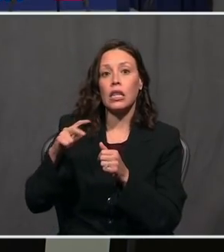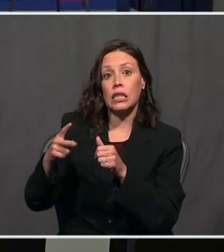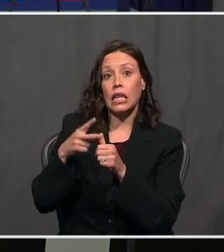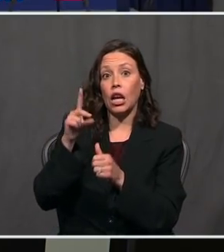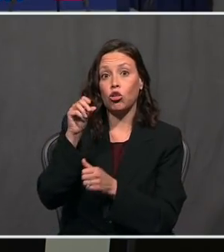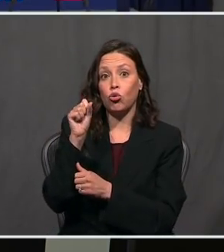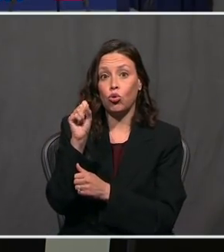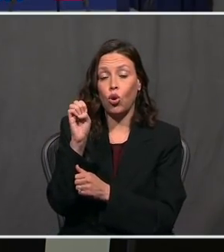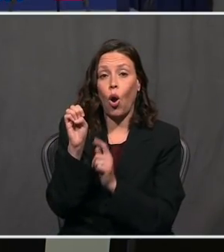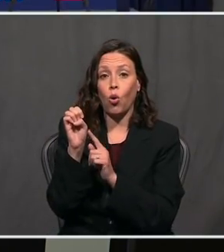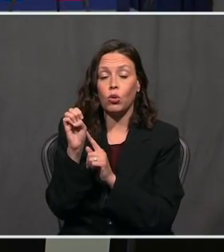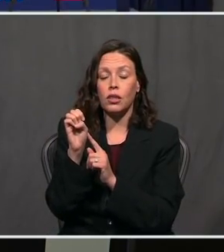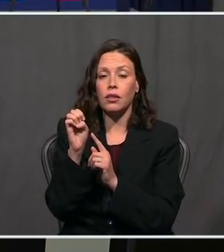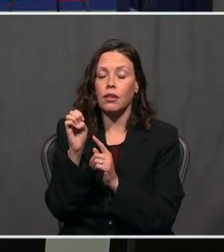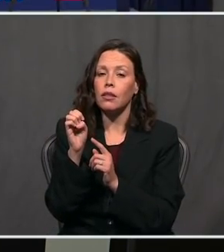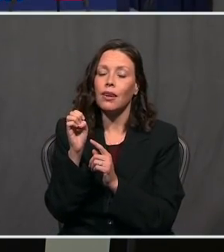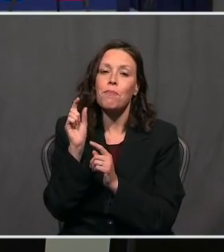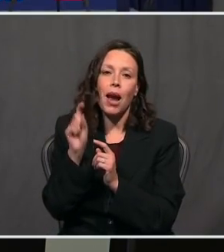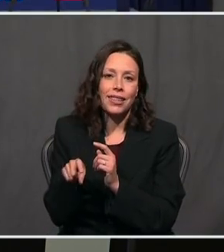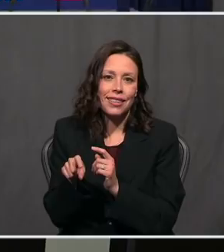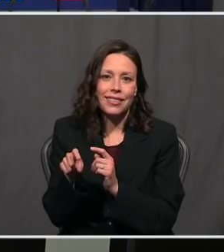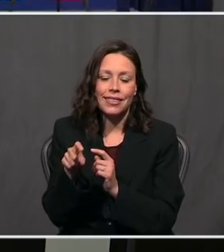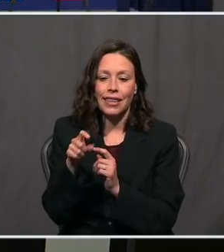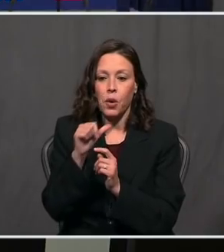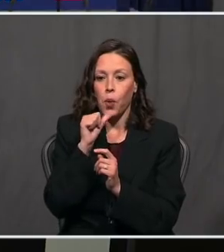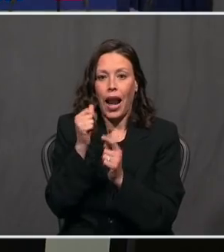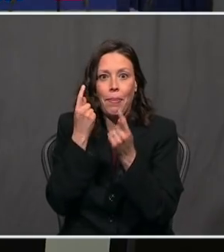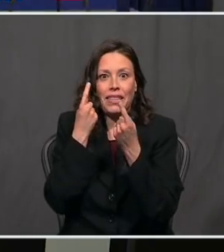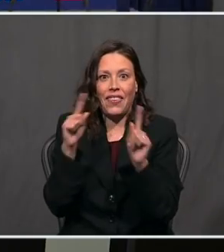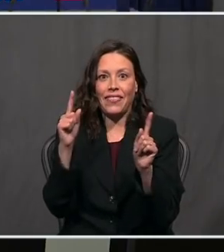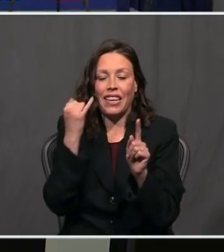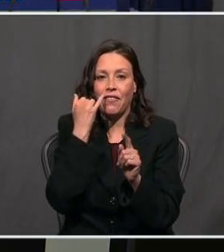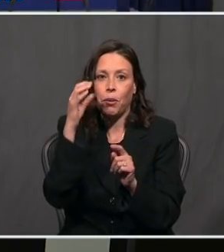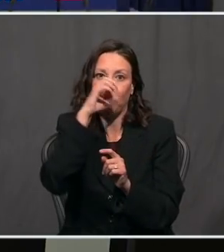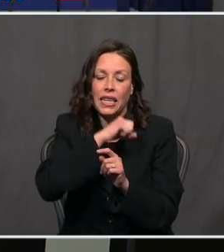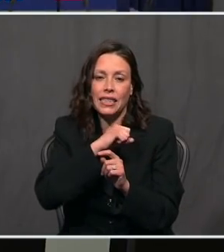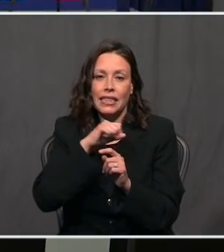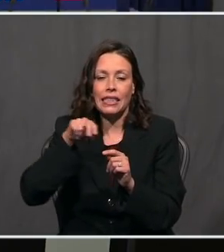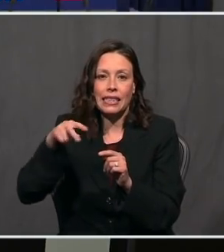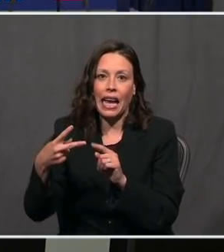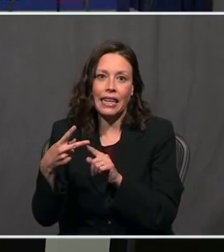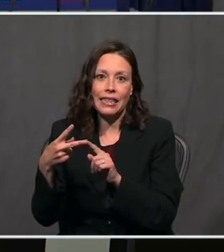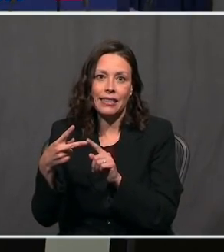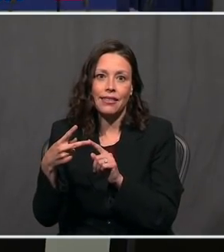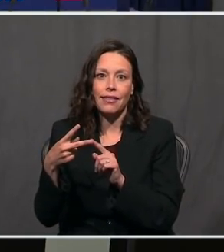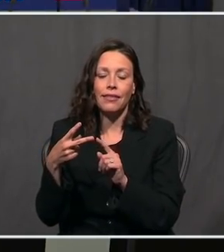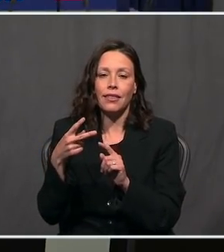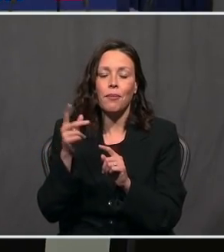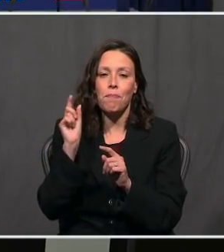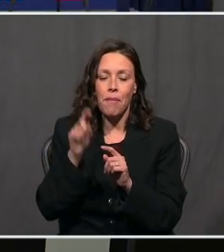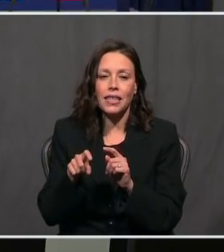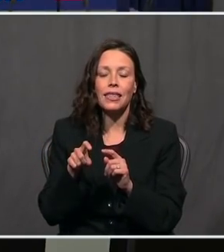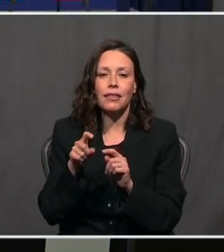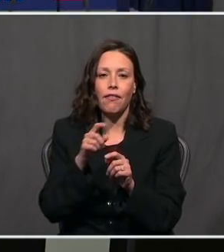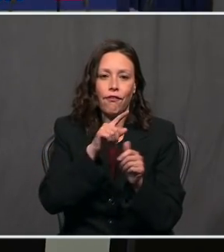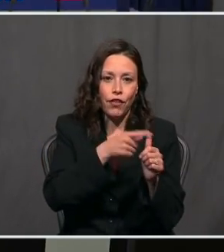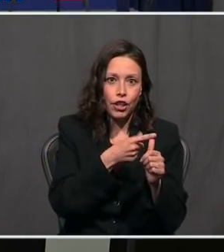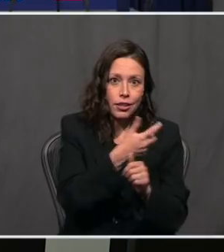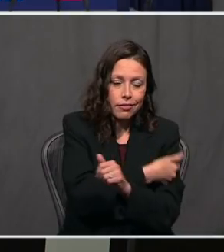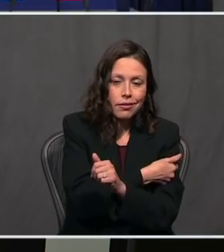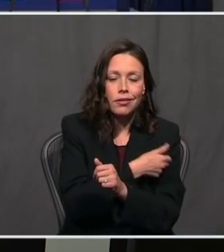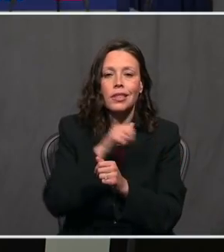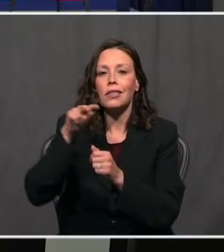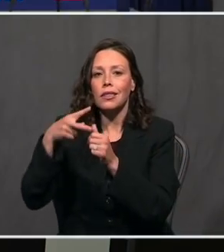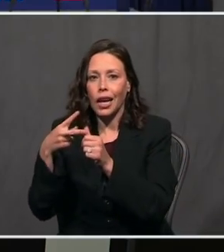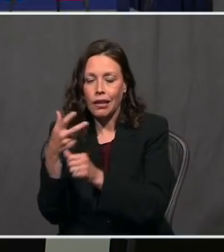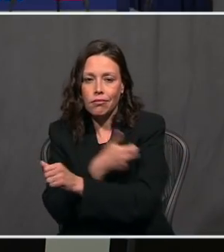dose is obviously, it's not going to work. You won't have the effectiveness. You won't have the immunity that's necessary based off of just getting one dose. So getting the second dose is